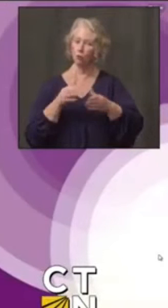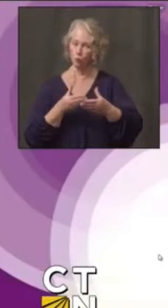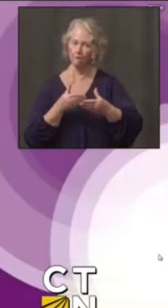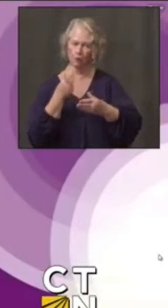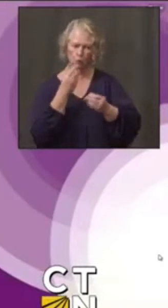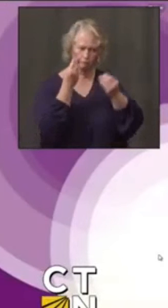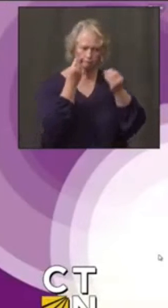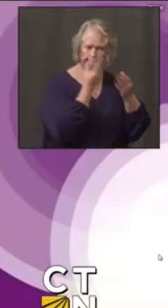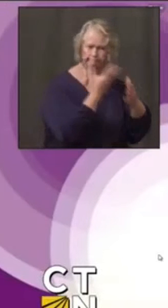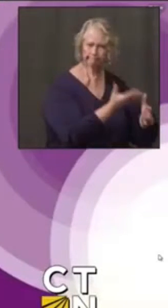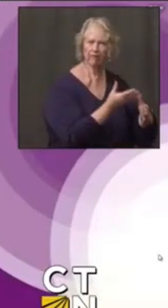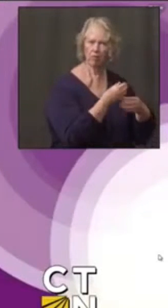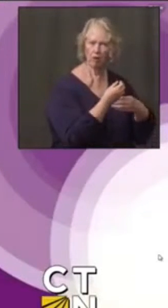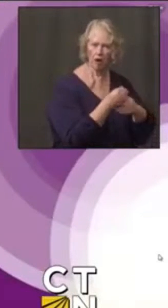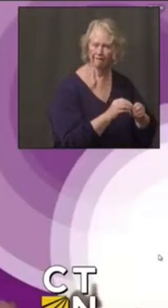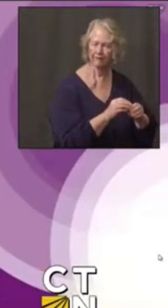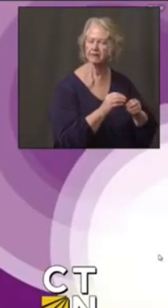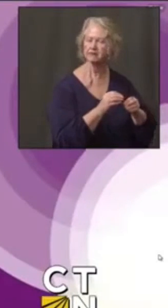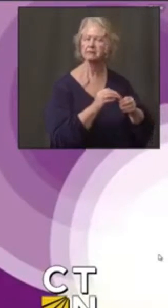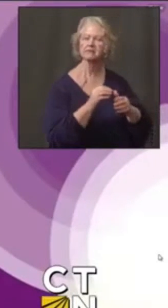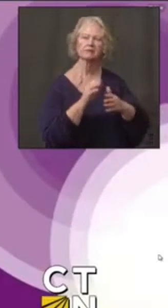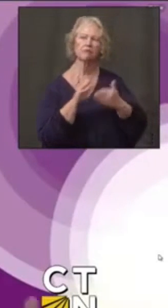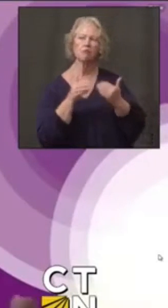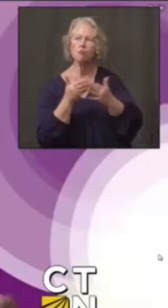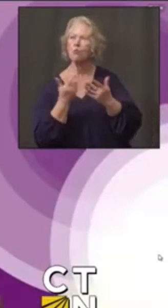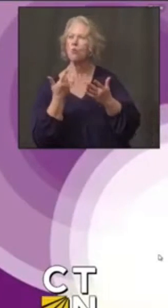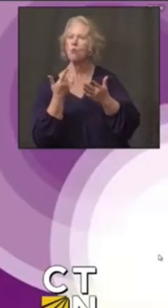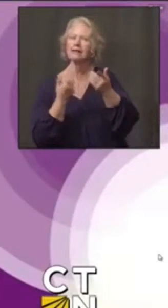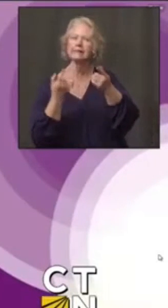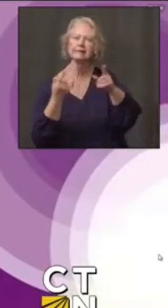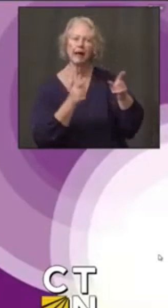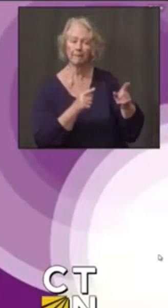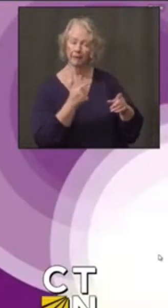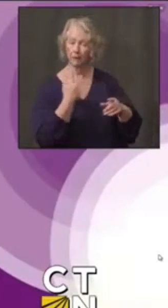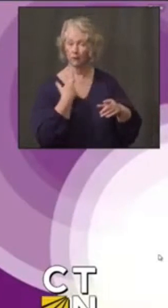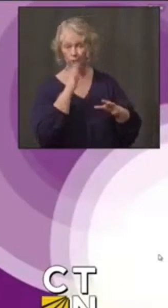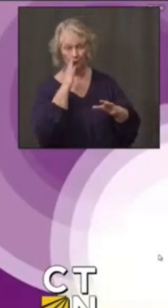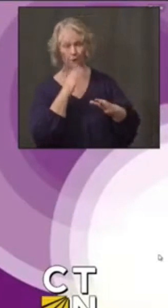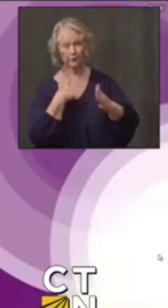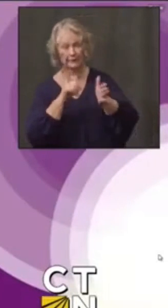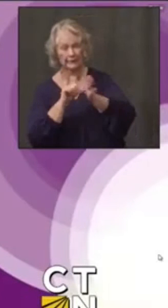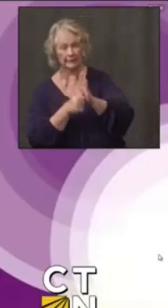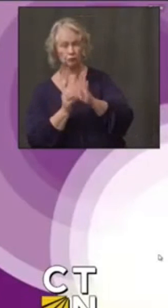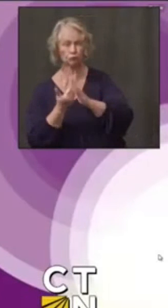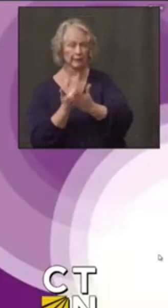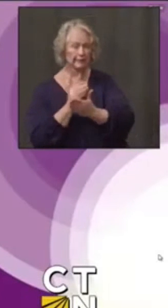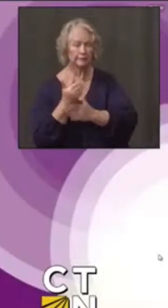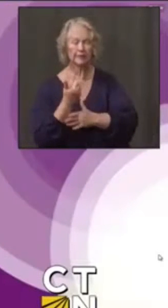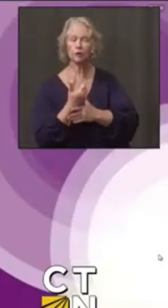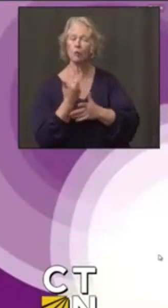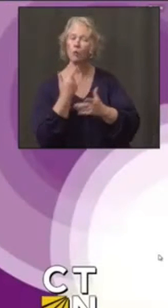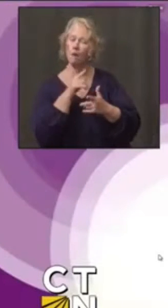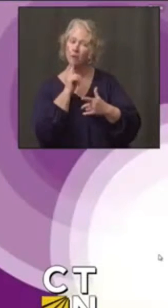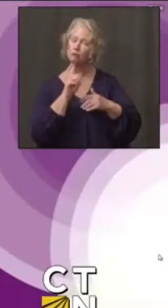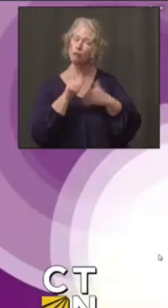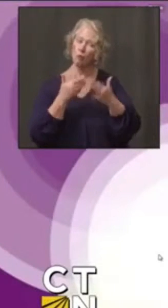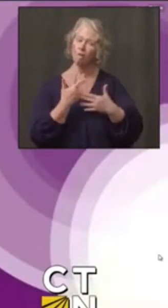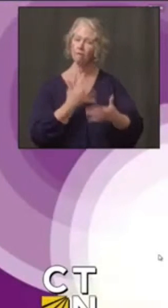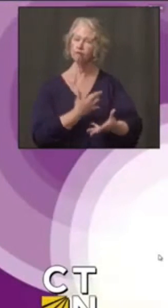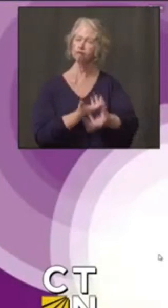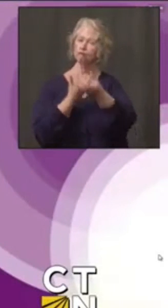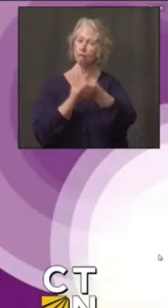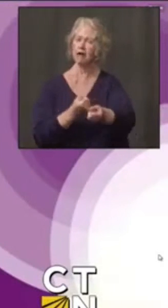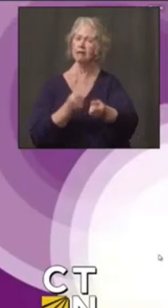office on all the information. We talked about transparency. We talked about demonstrating trustworthiness. And so that is how we're going